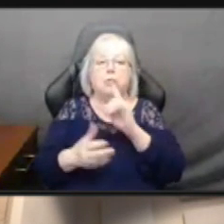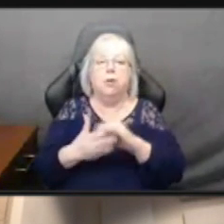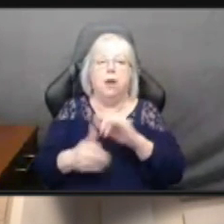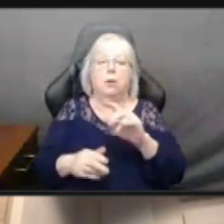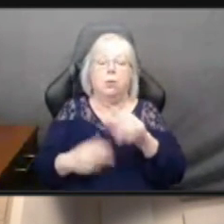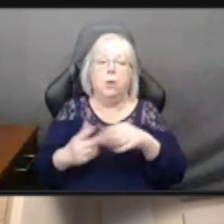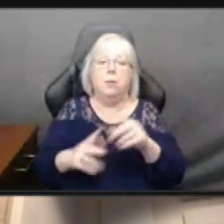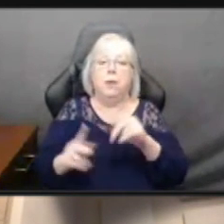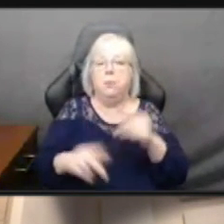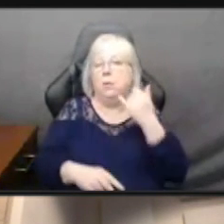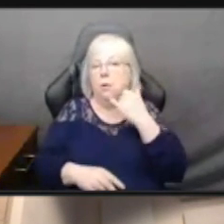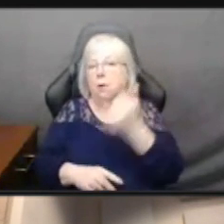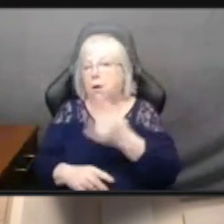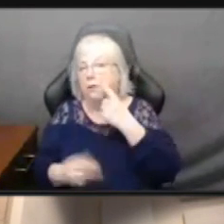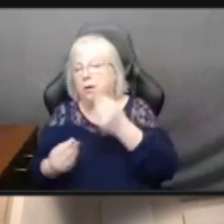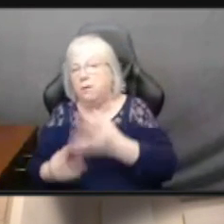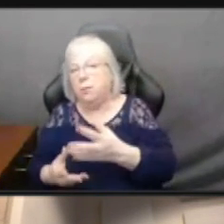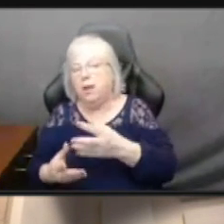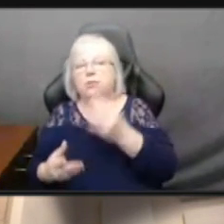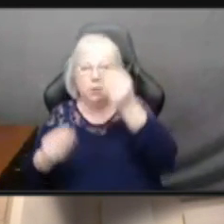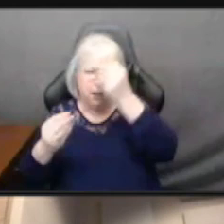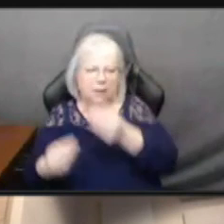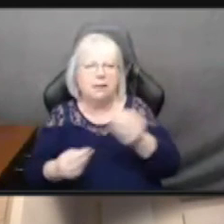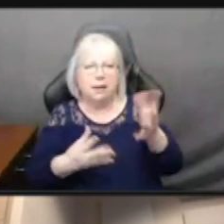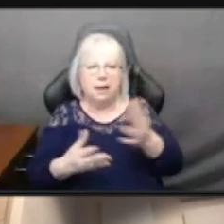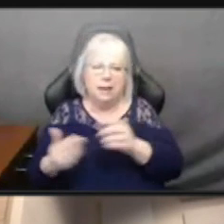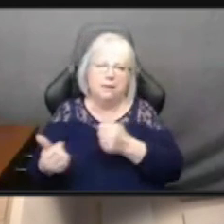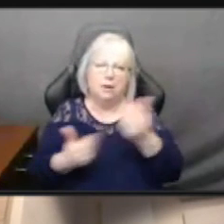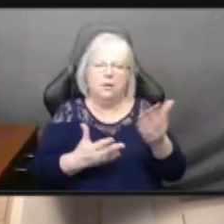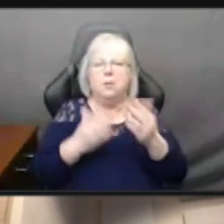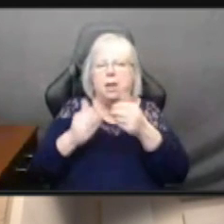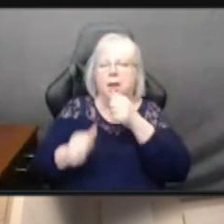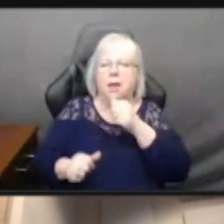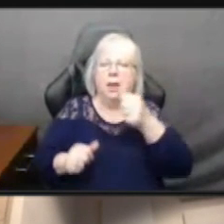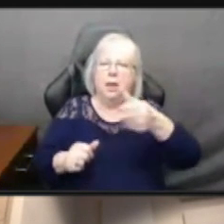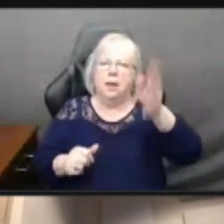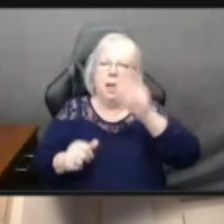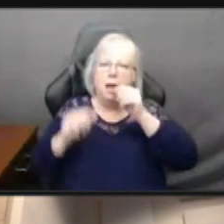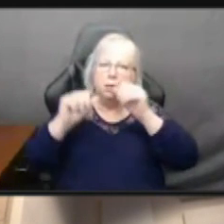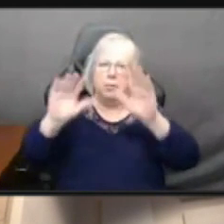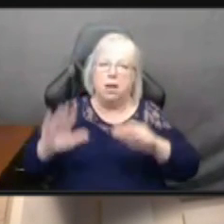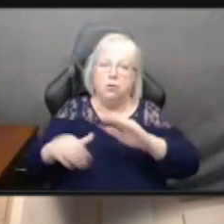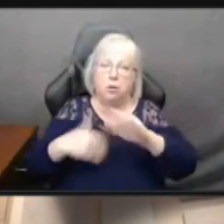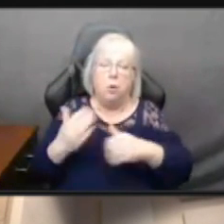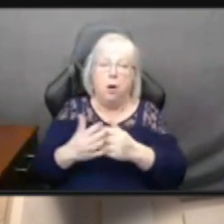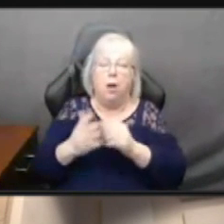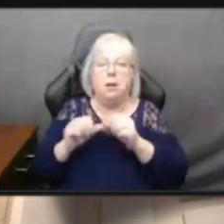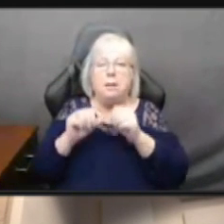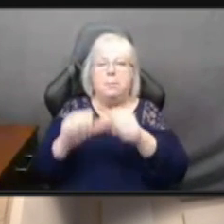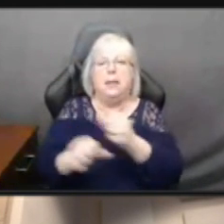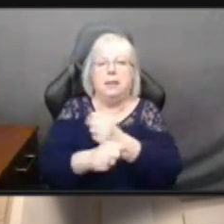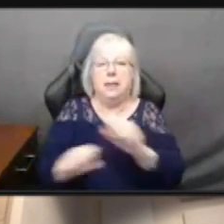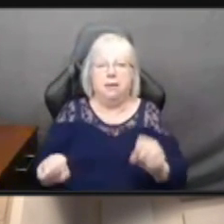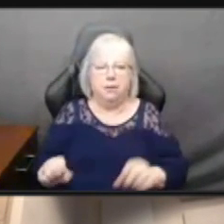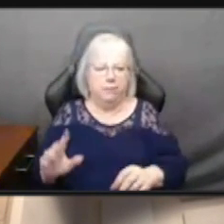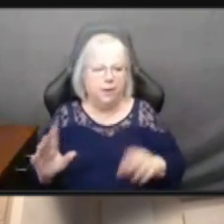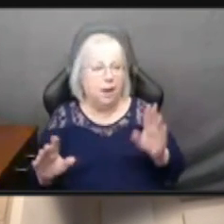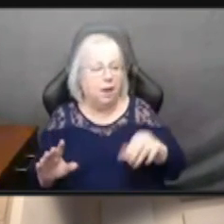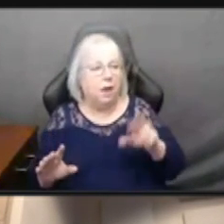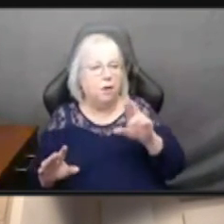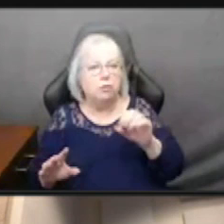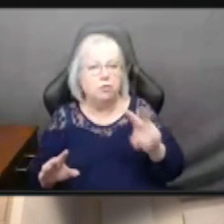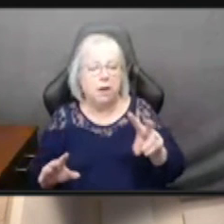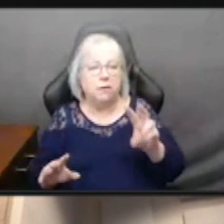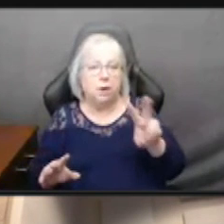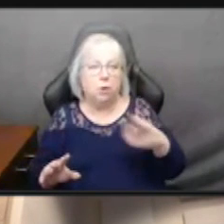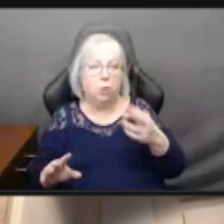we're asking for. God bless you all and be safe. And Reverend Whitfield,